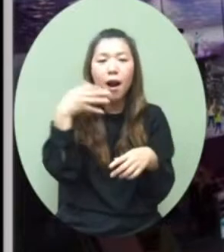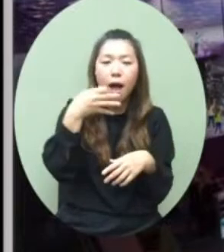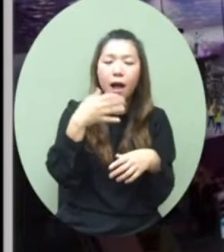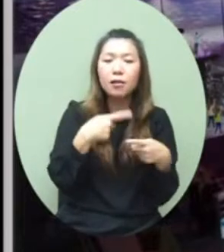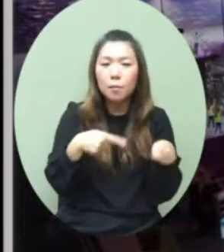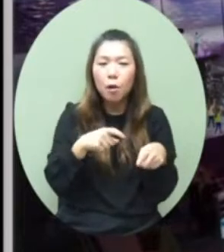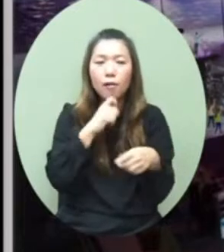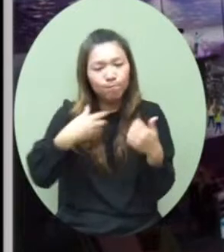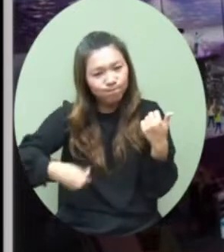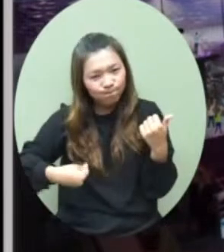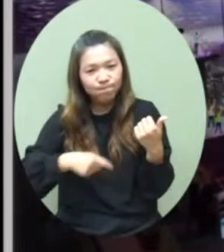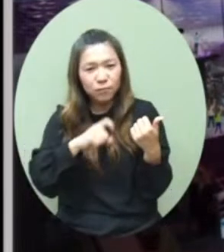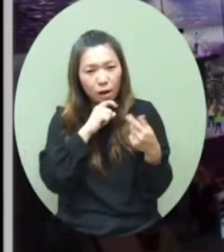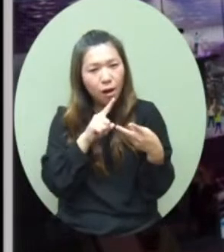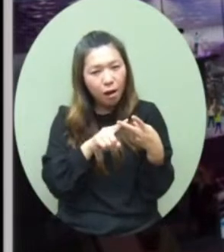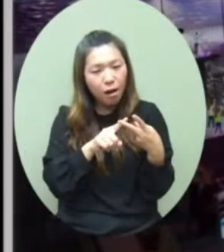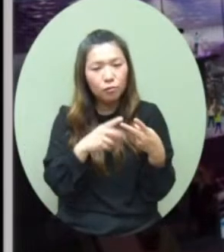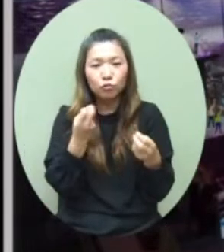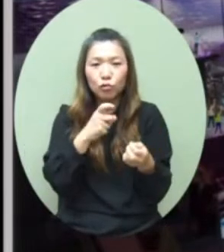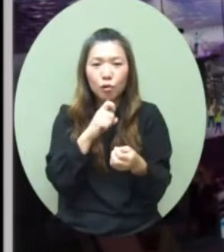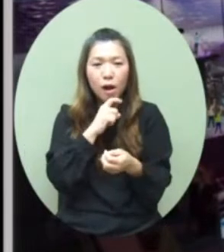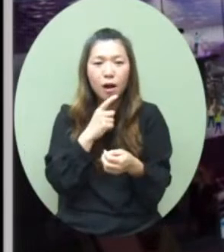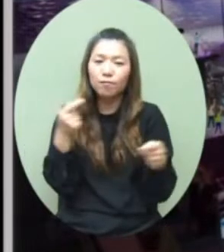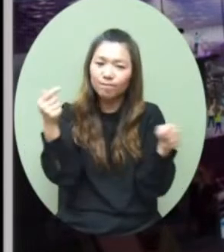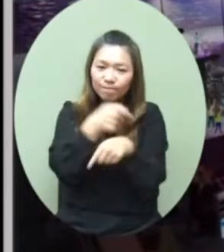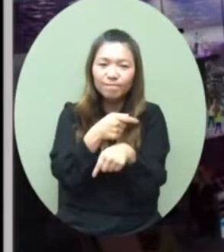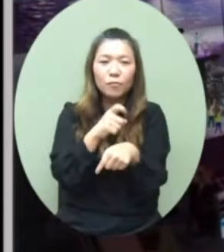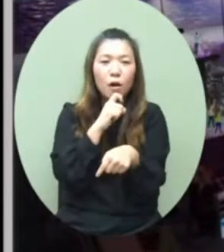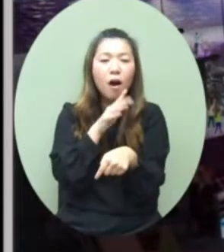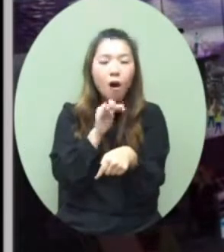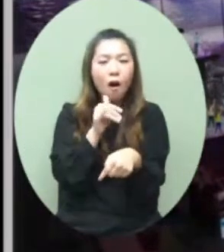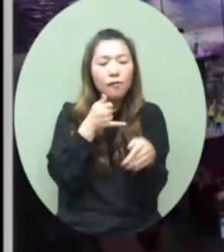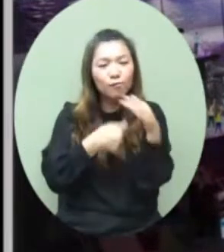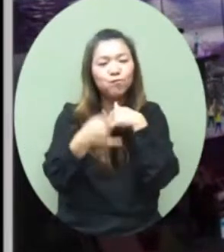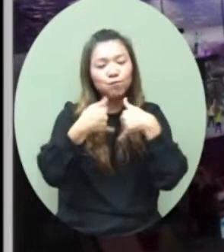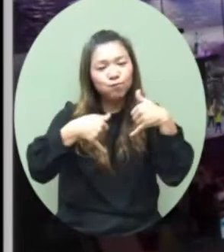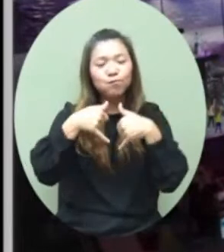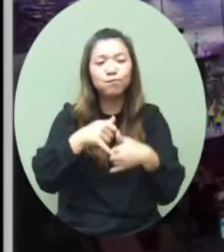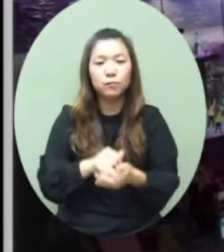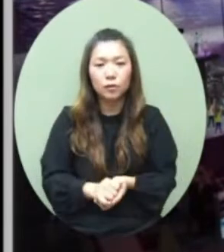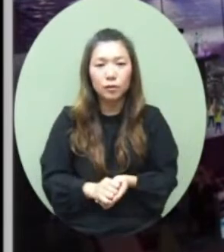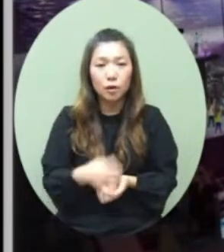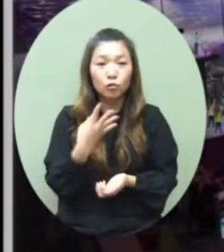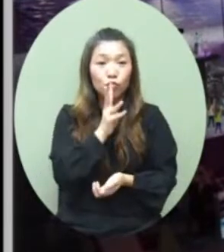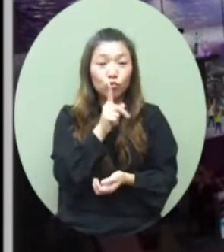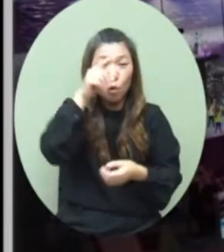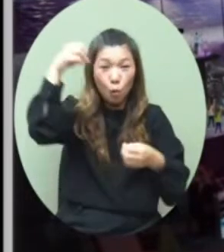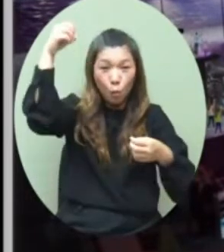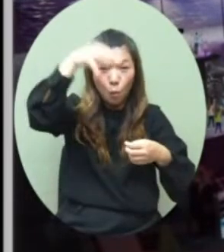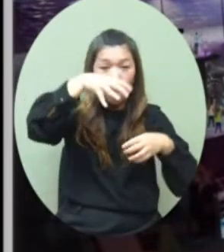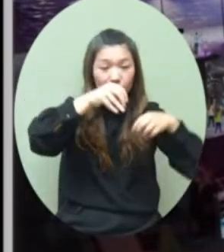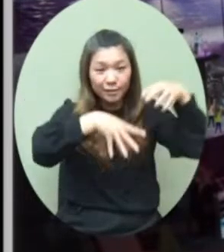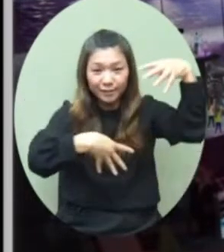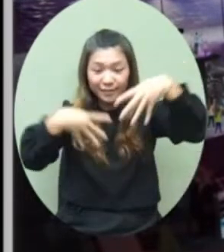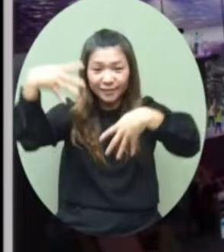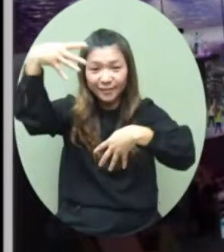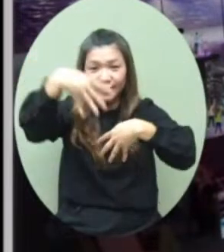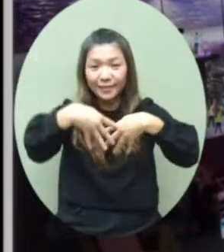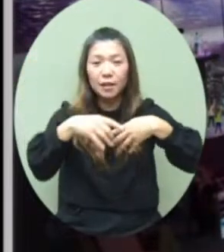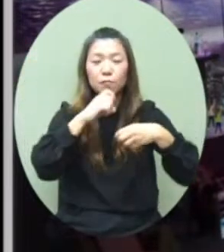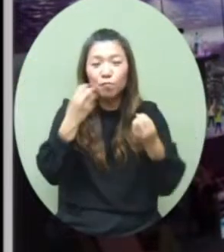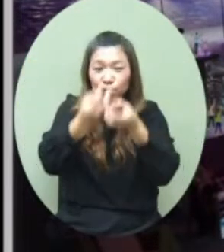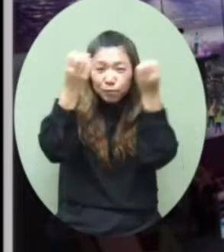There are different types of music, including pop music, band shows, as well as